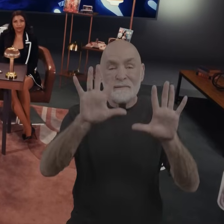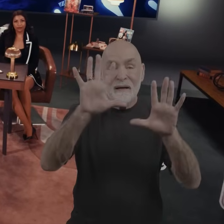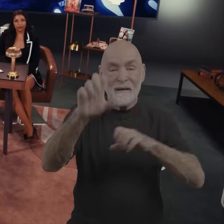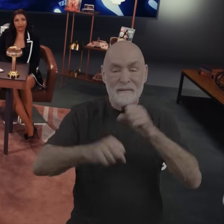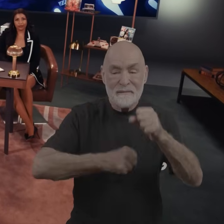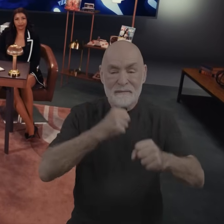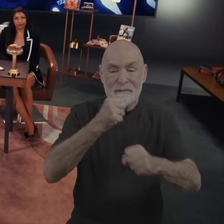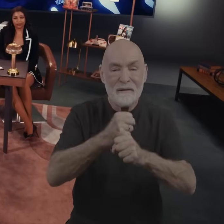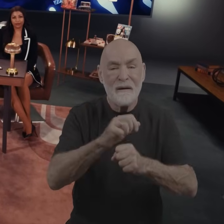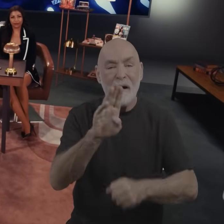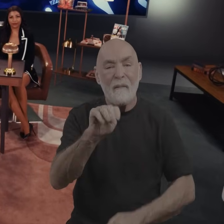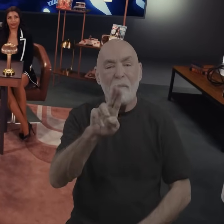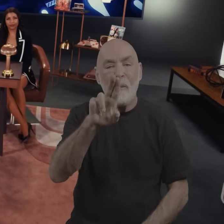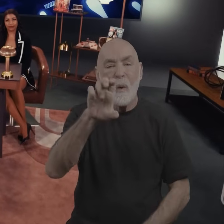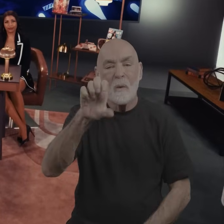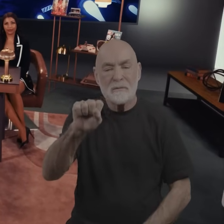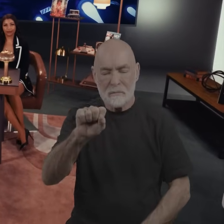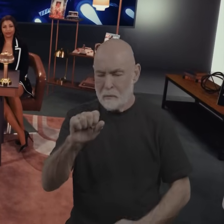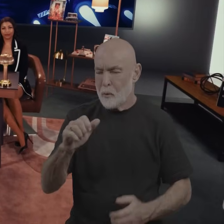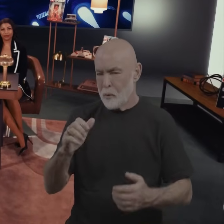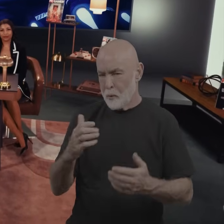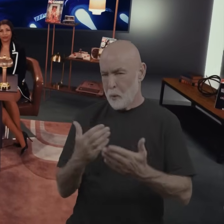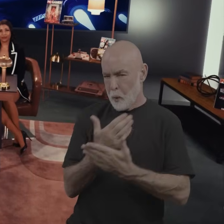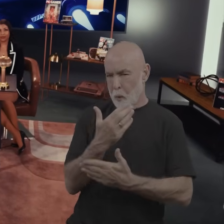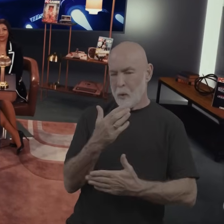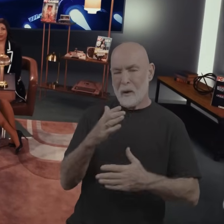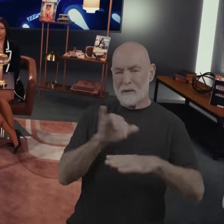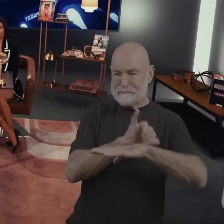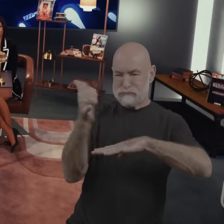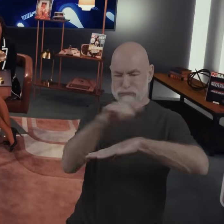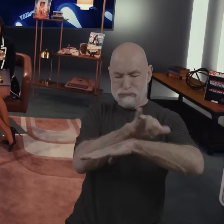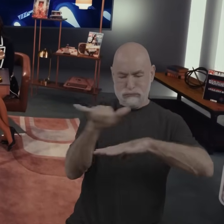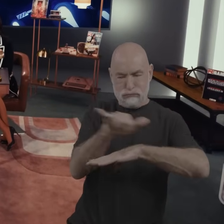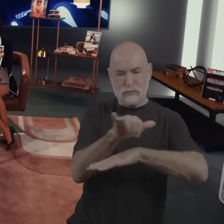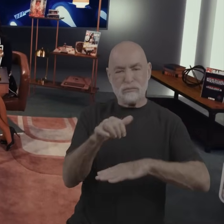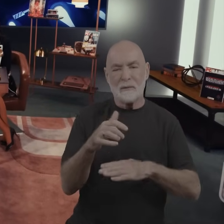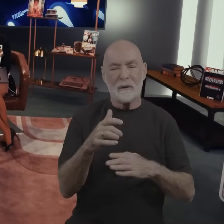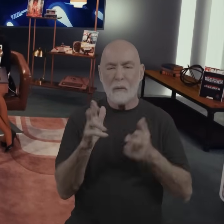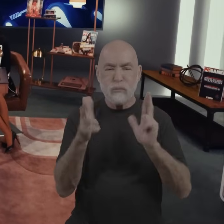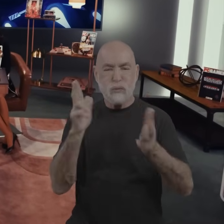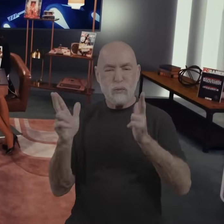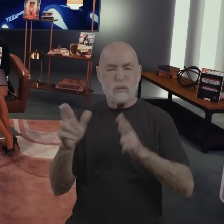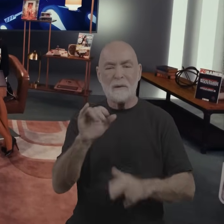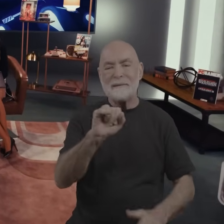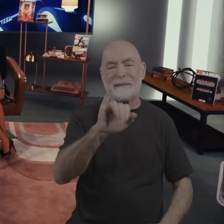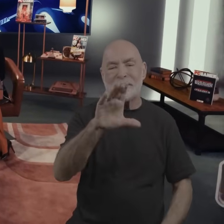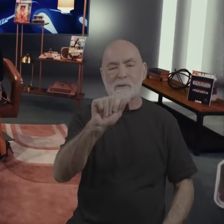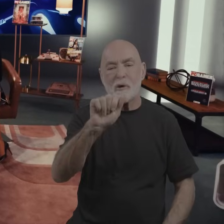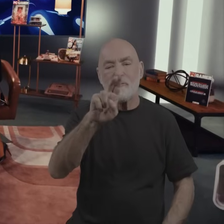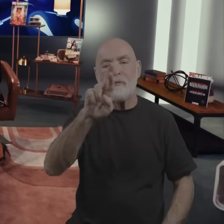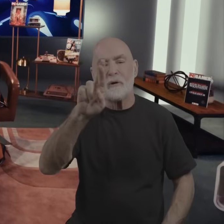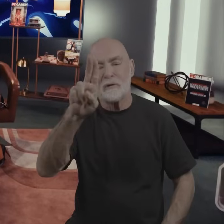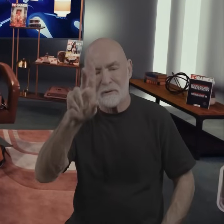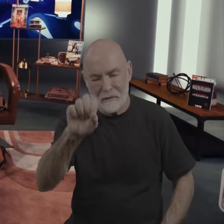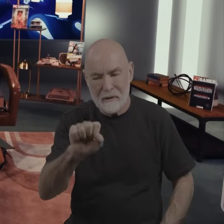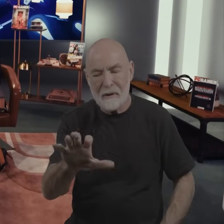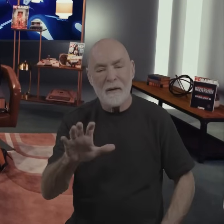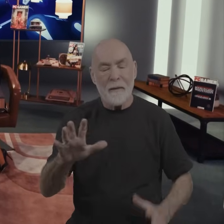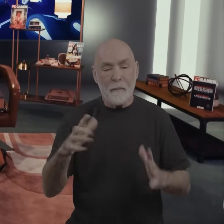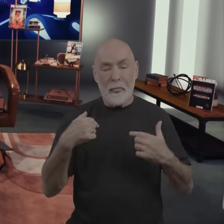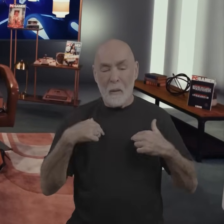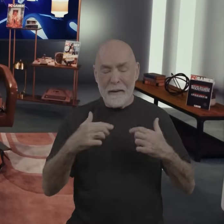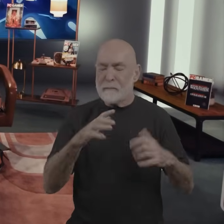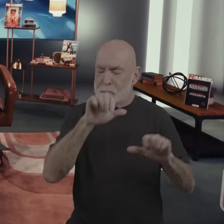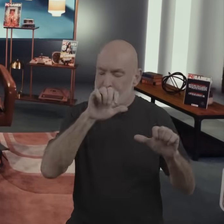After almost a decade, Muse Games is bringing us a follow-up to the airship combat game Guns of Icarus. Now, as with all professions, our work